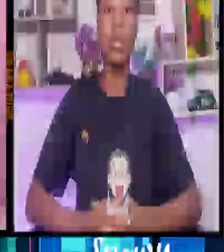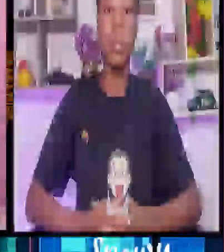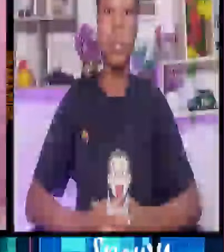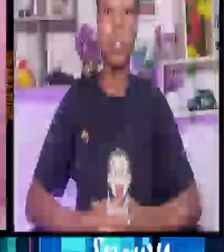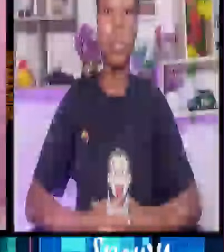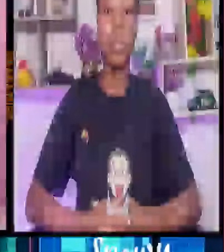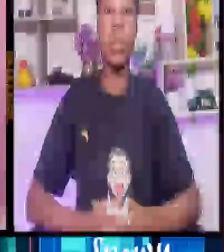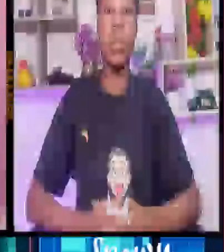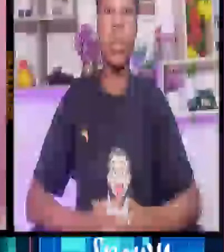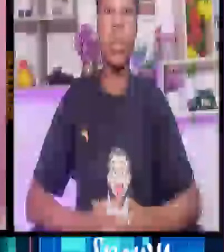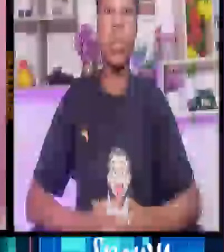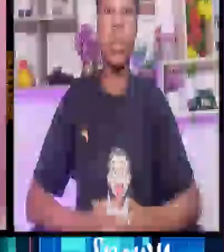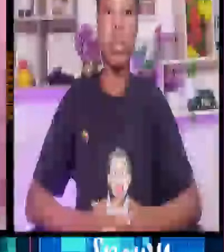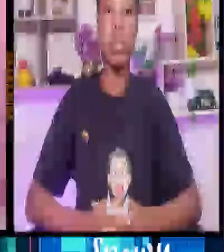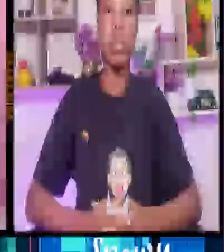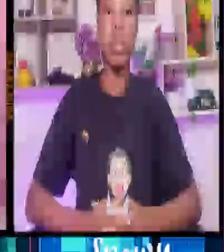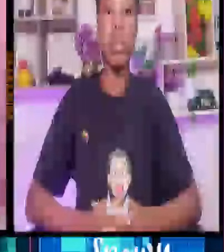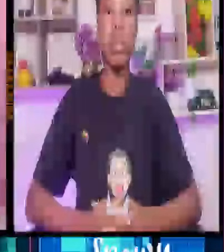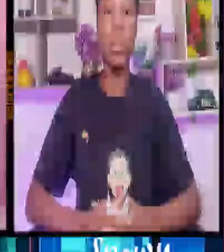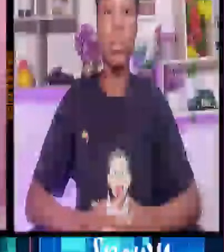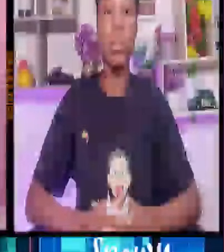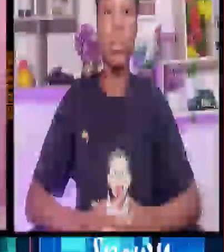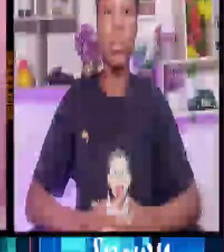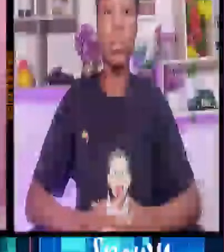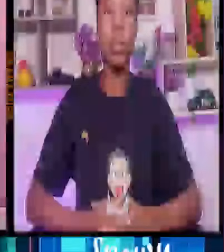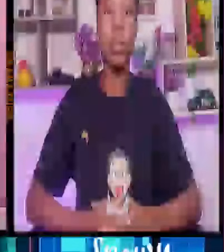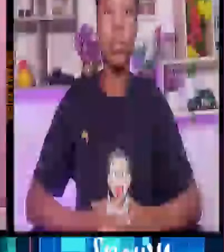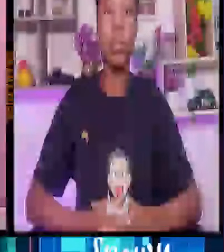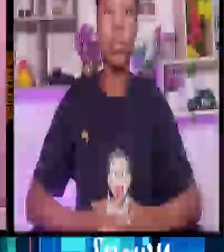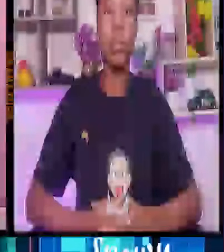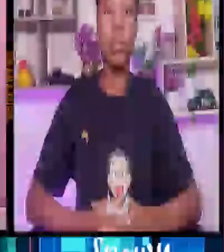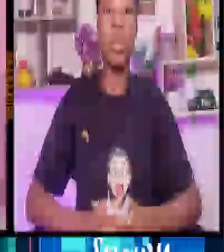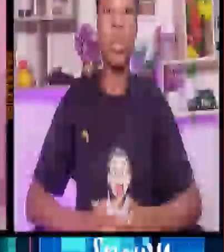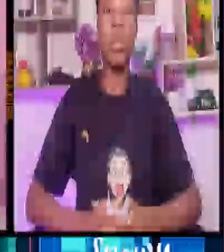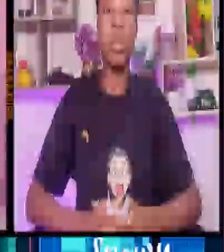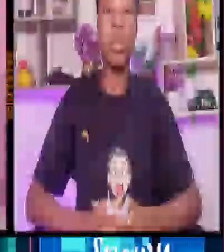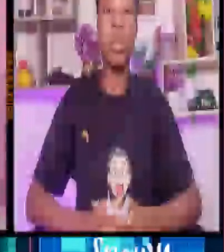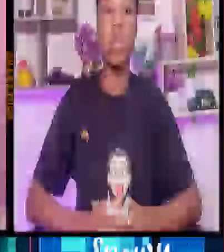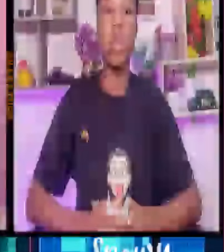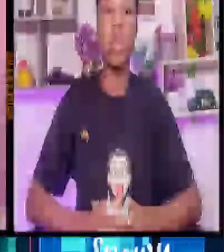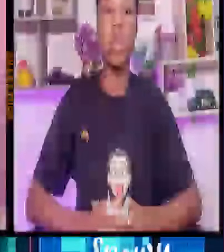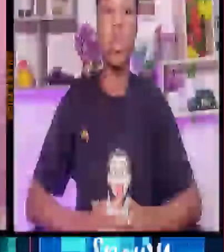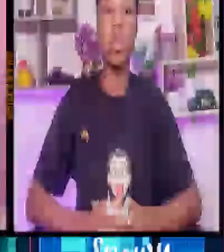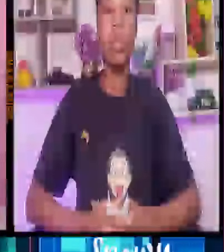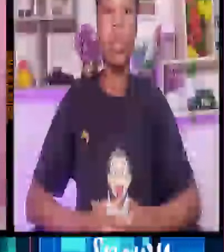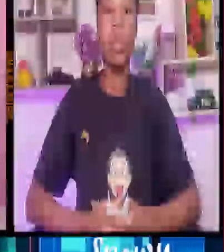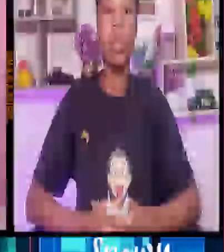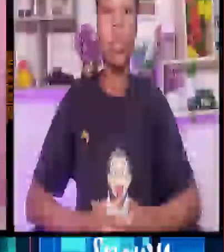historical account and the historical perspective of our electoral